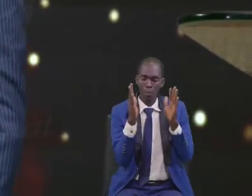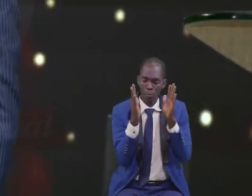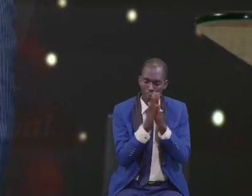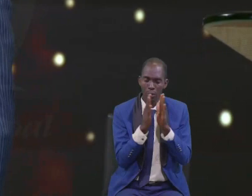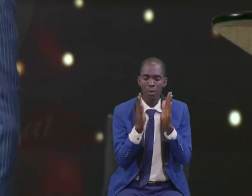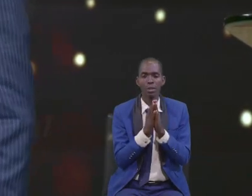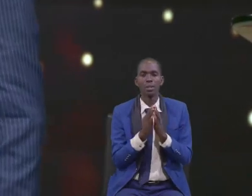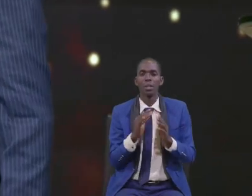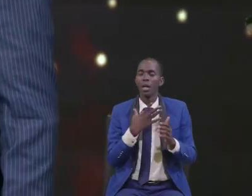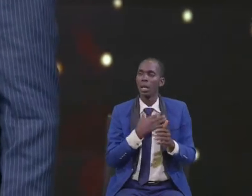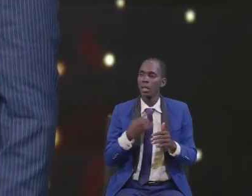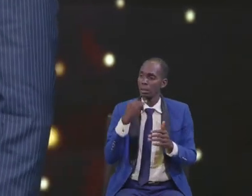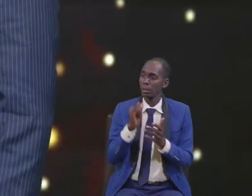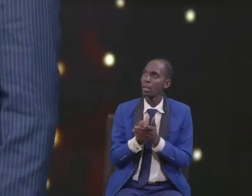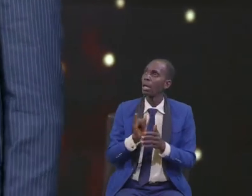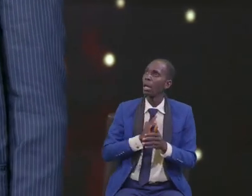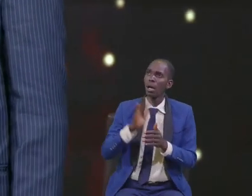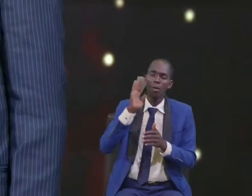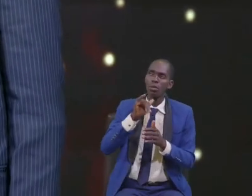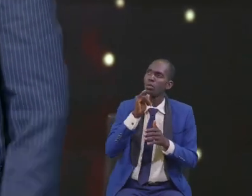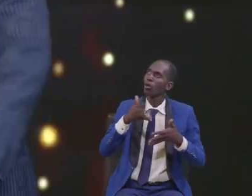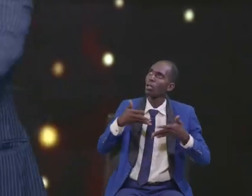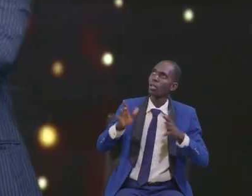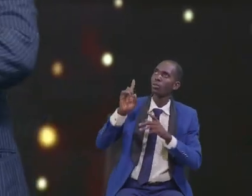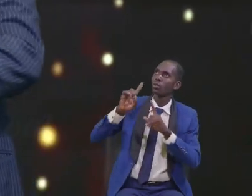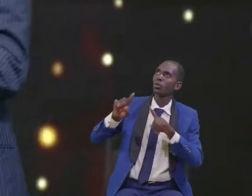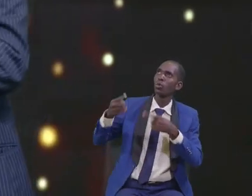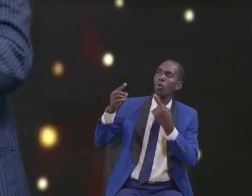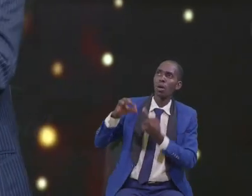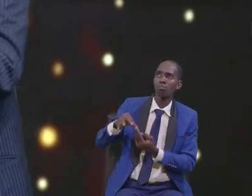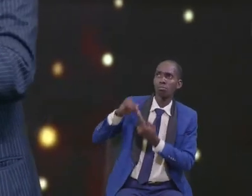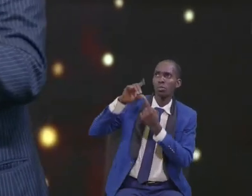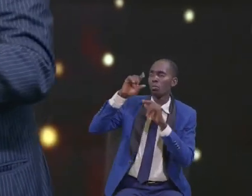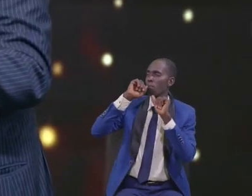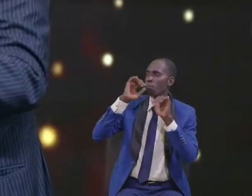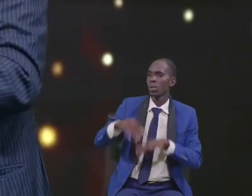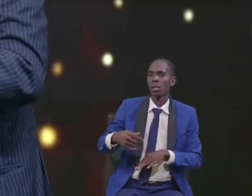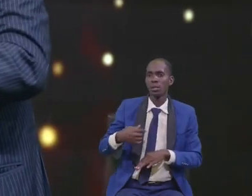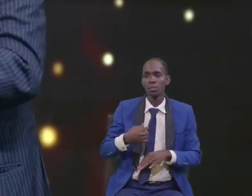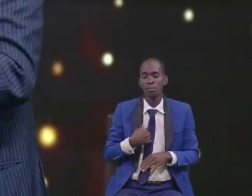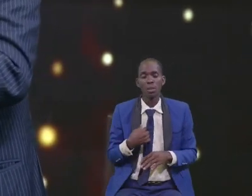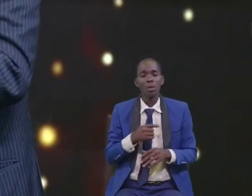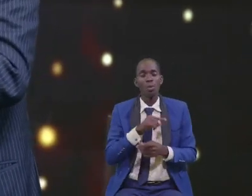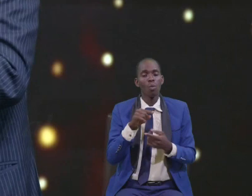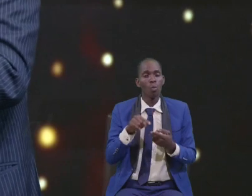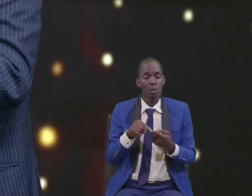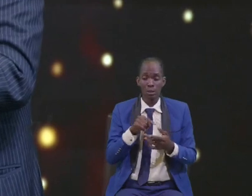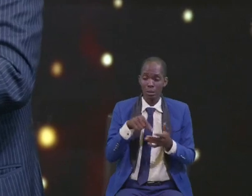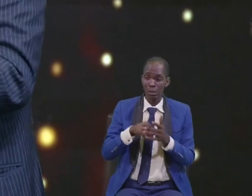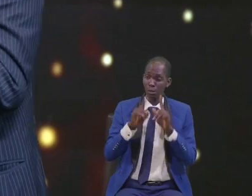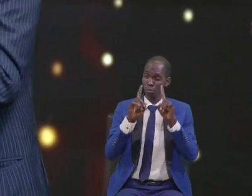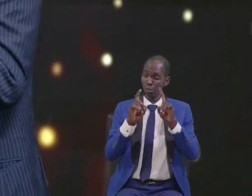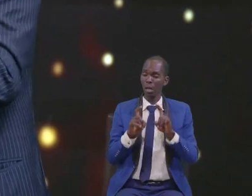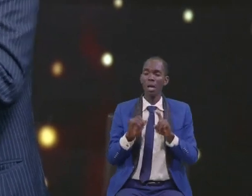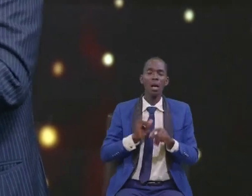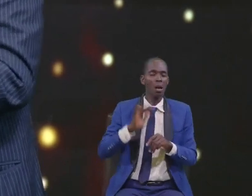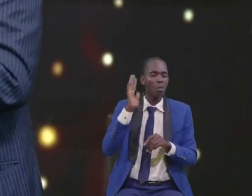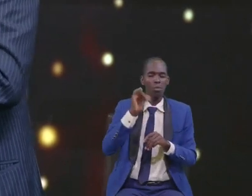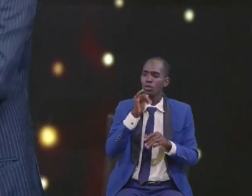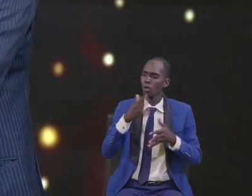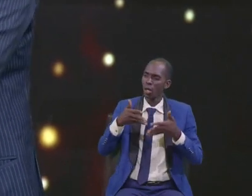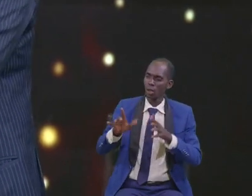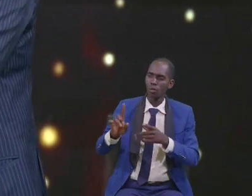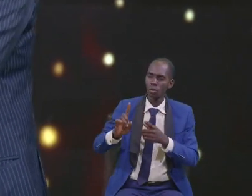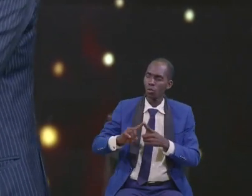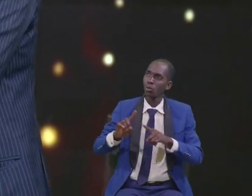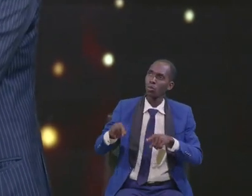will not let you go until except you bless me. This trial, I will not let you go except you